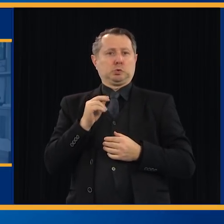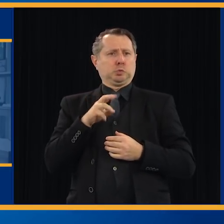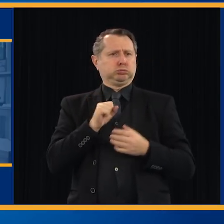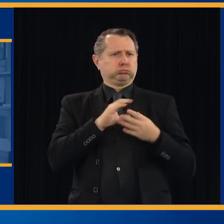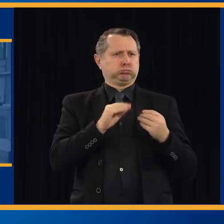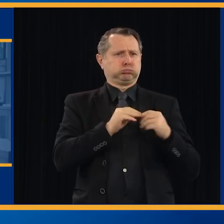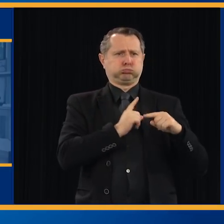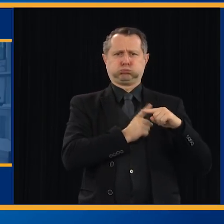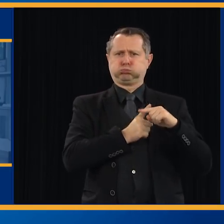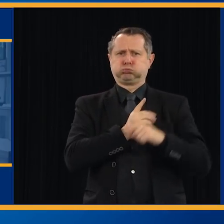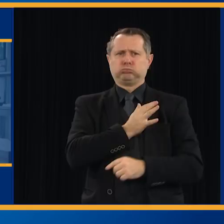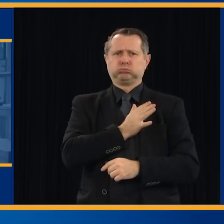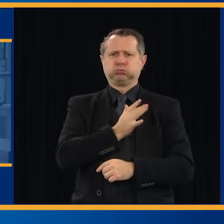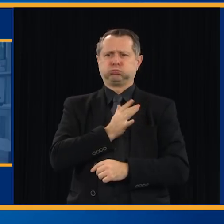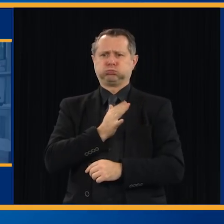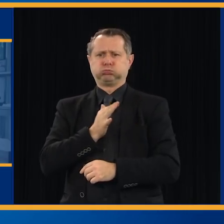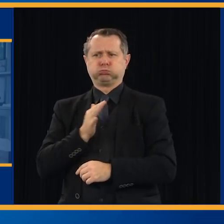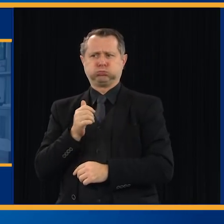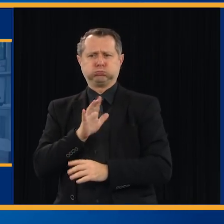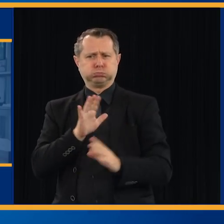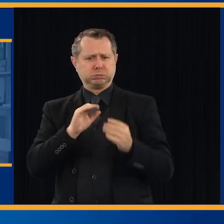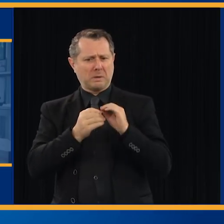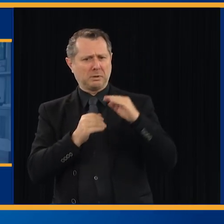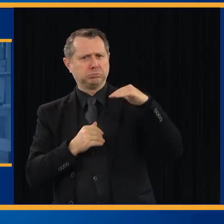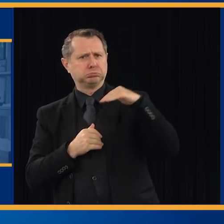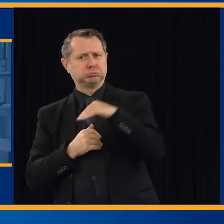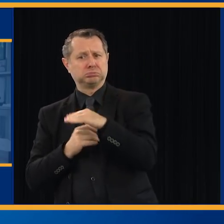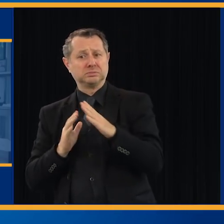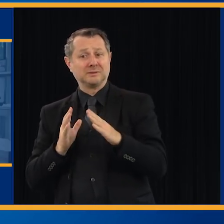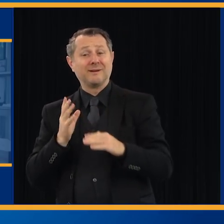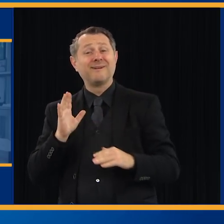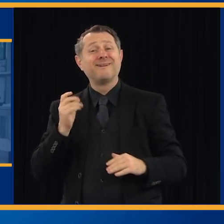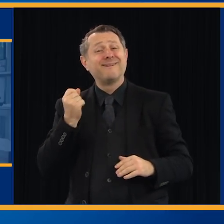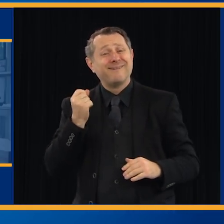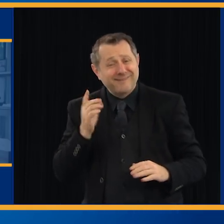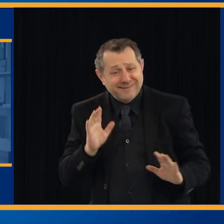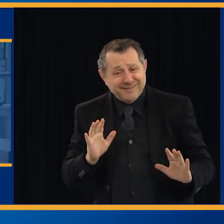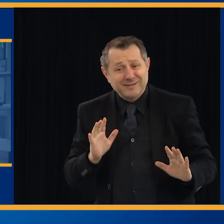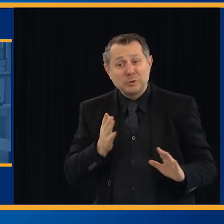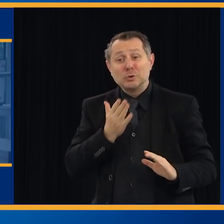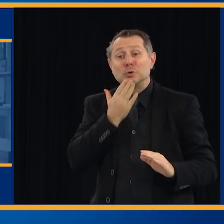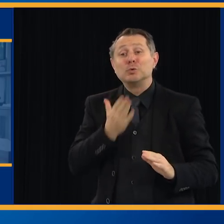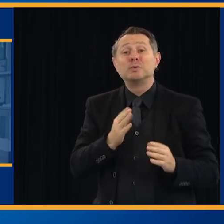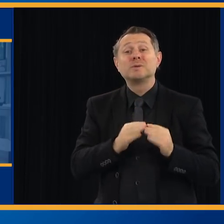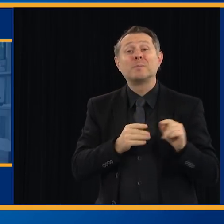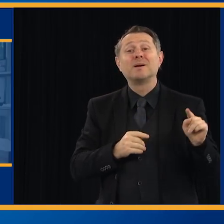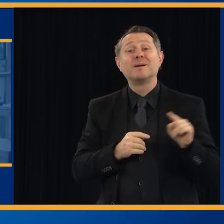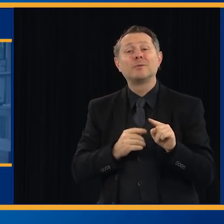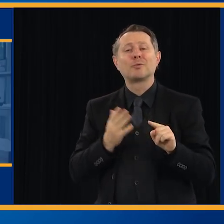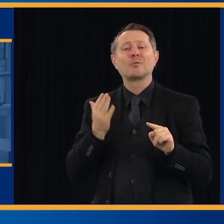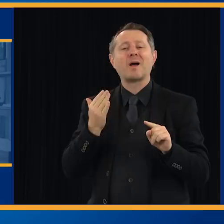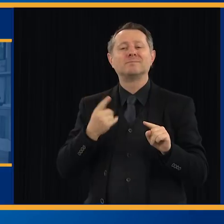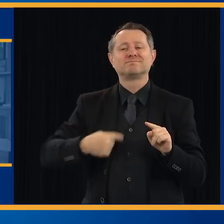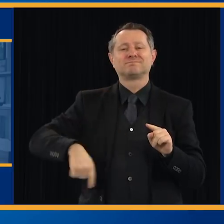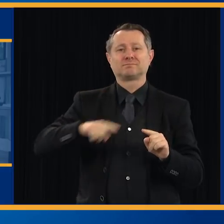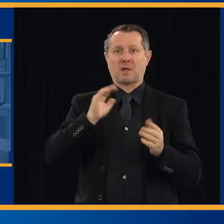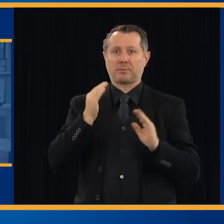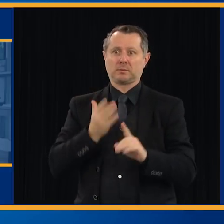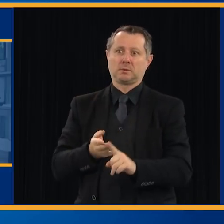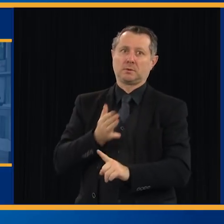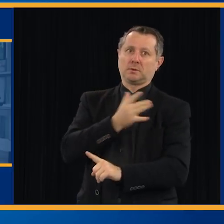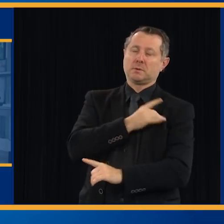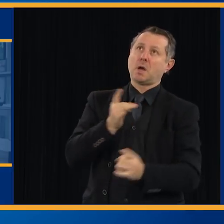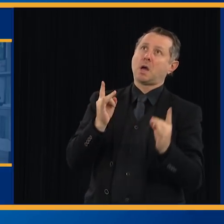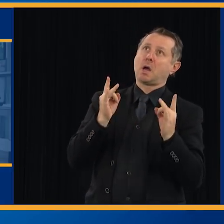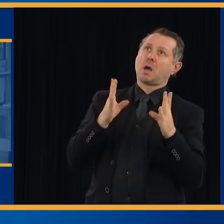numbers are coming down. But that's good news only compared to the terrible news